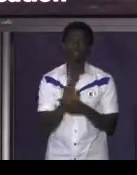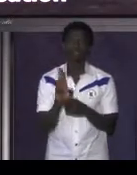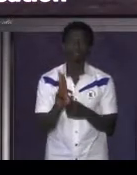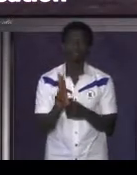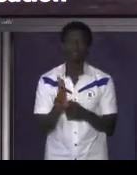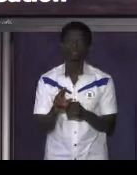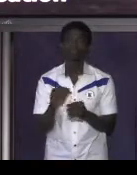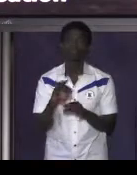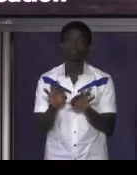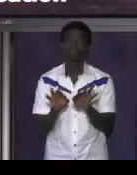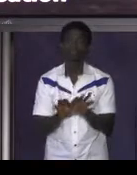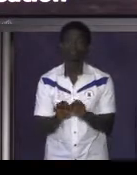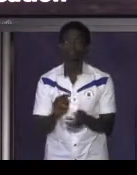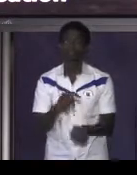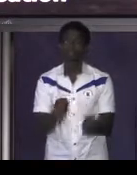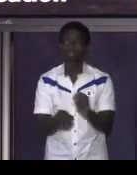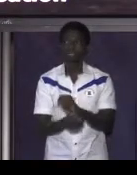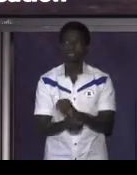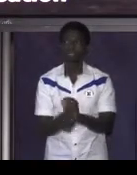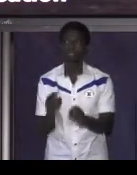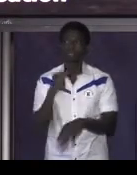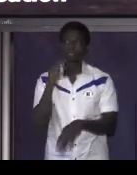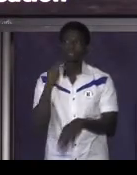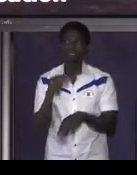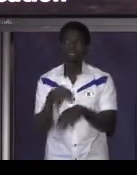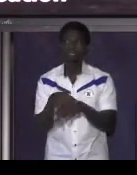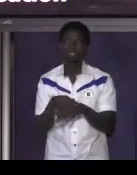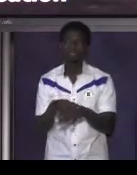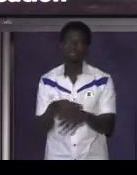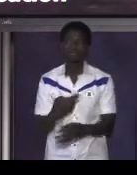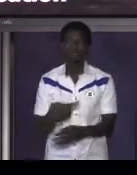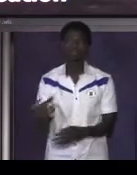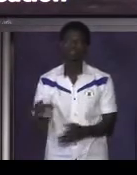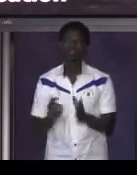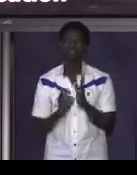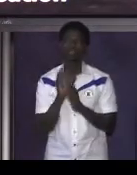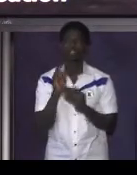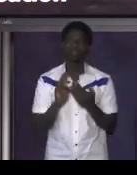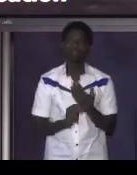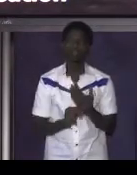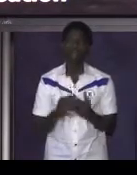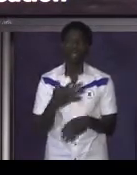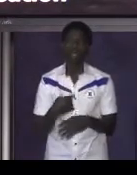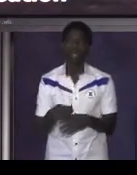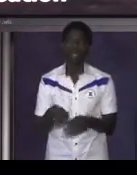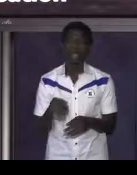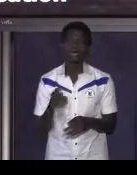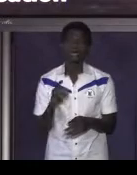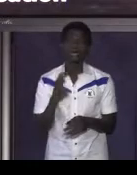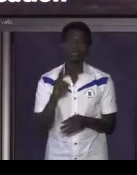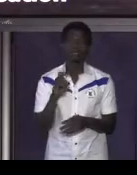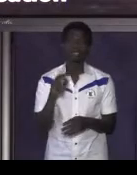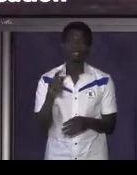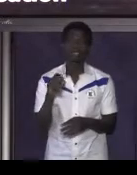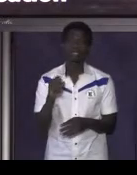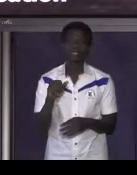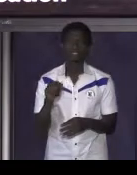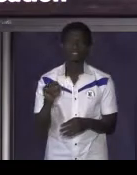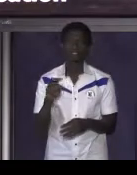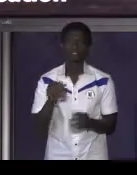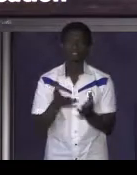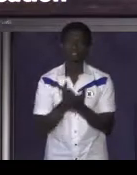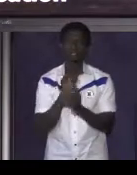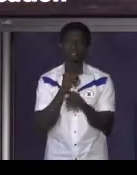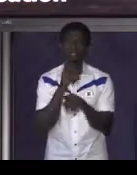transmission. B, nature. C, resource development. And D, modernization. The correct